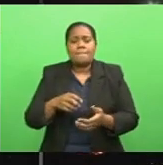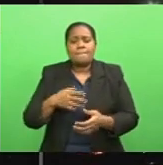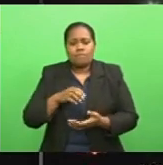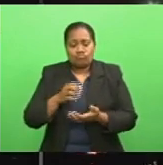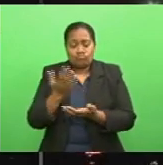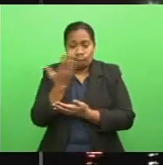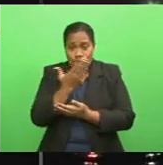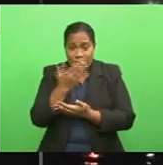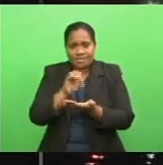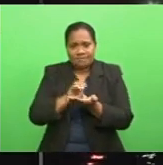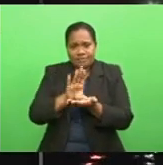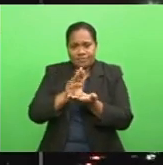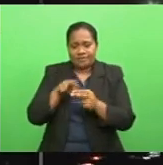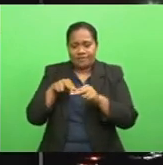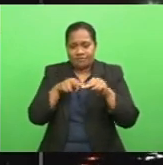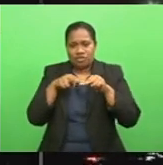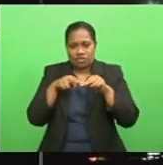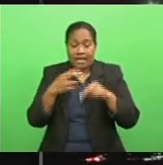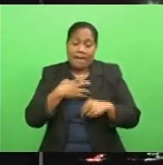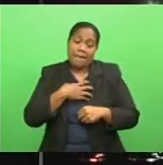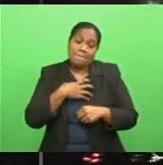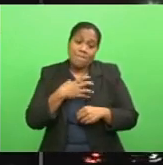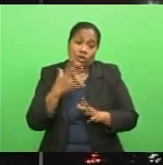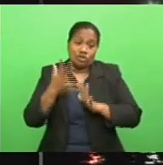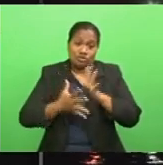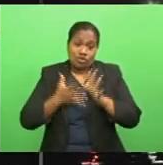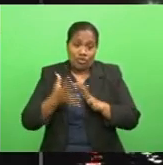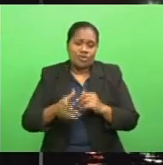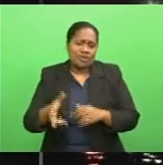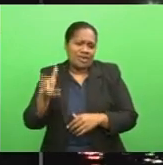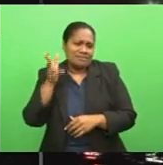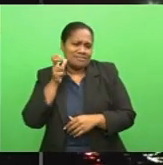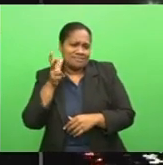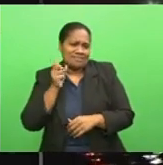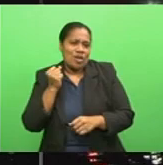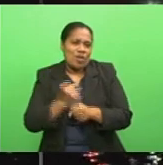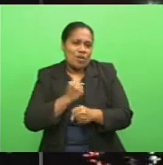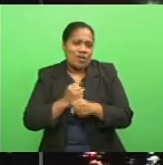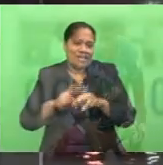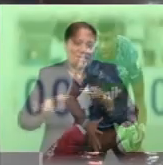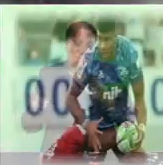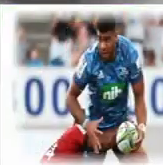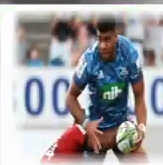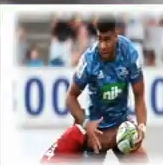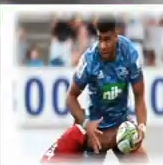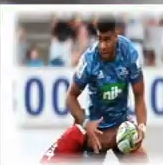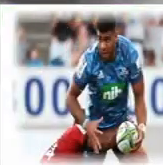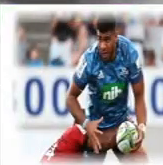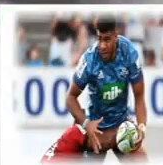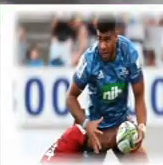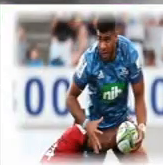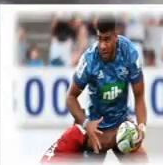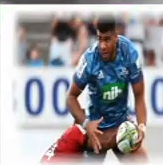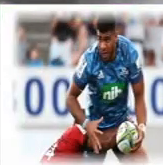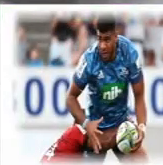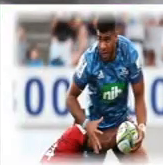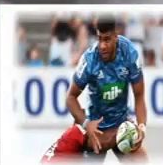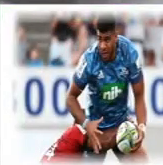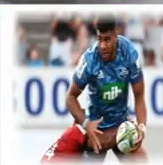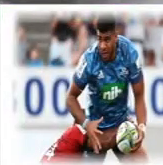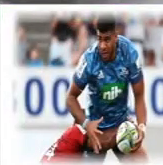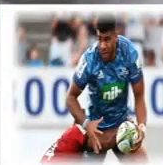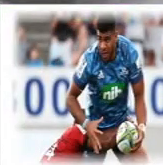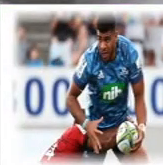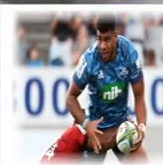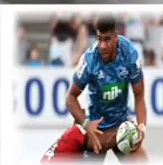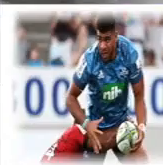these stories and others, tune in daily to our sister radio station Gold FM. Our poll question this week we're asking, is Hoskins Sotutu